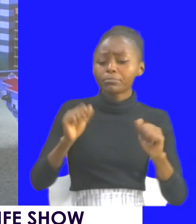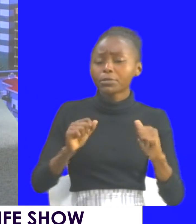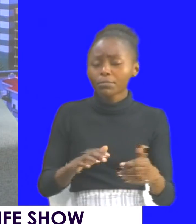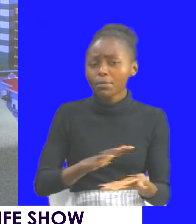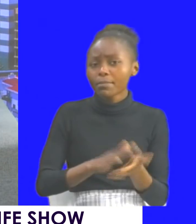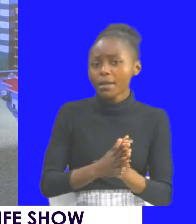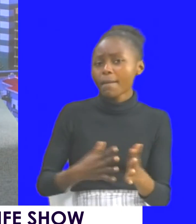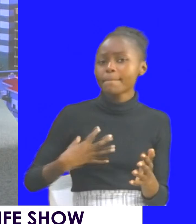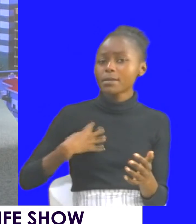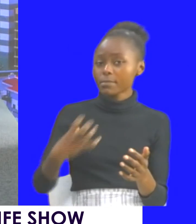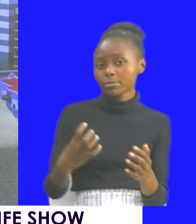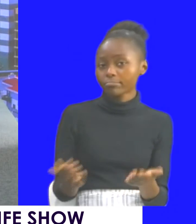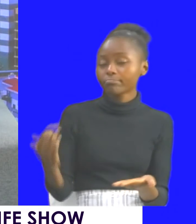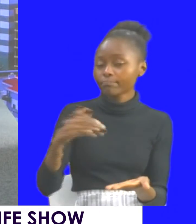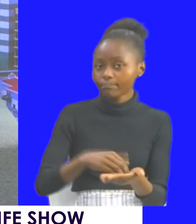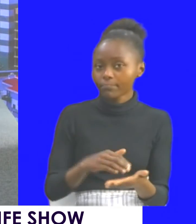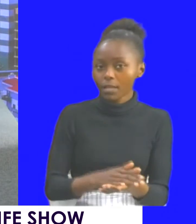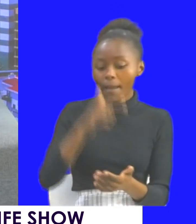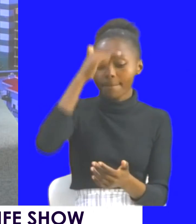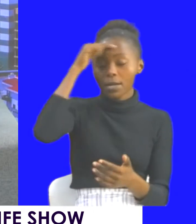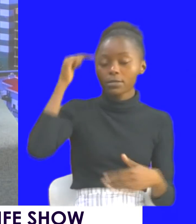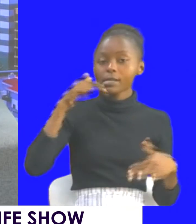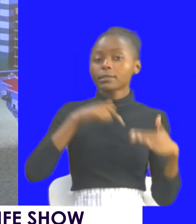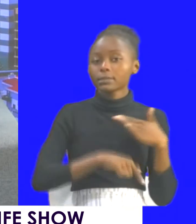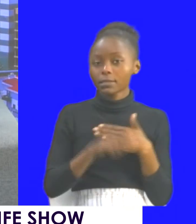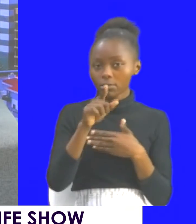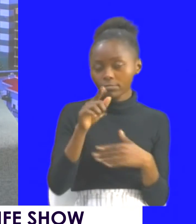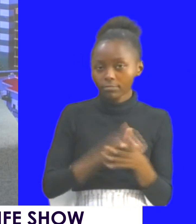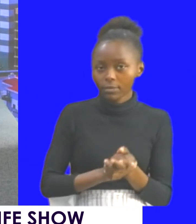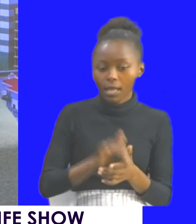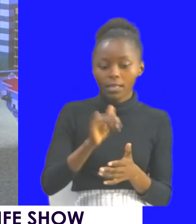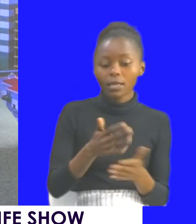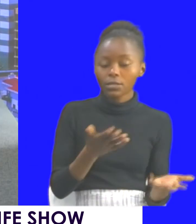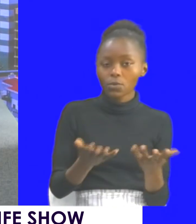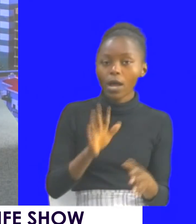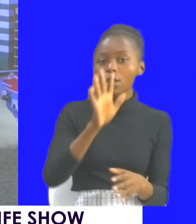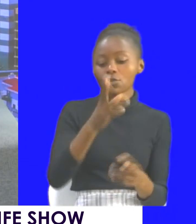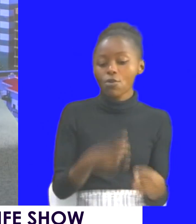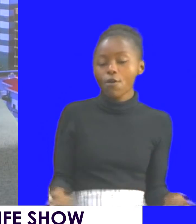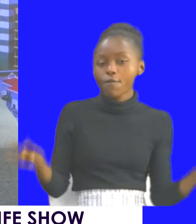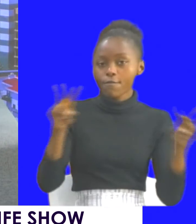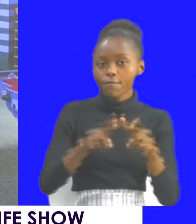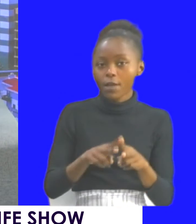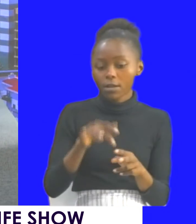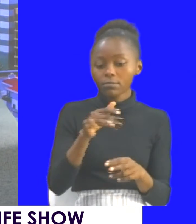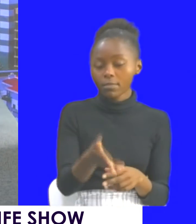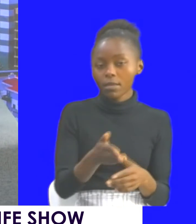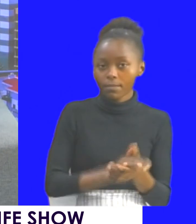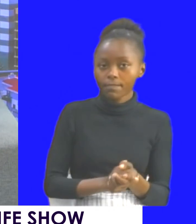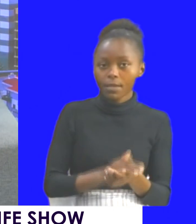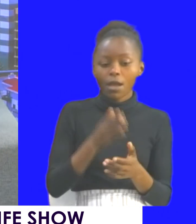again. Because on the inside of you, that is where your treasure lay. Your treasure is in your